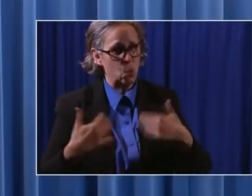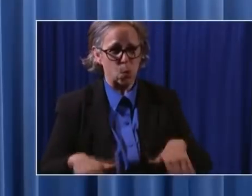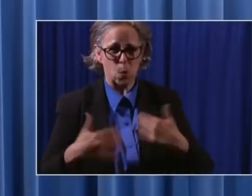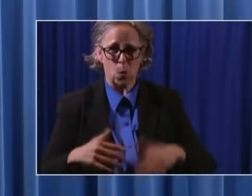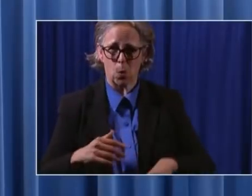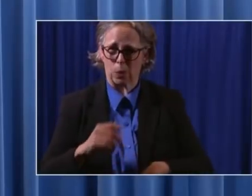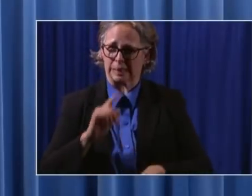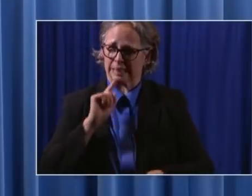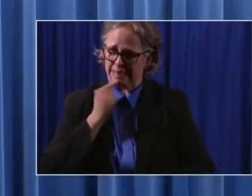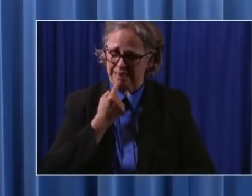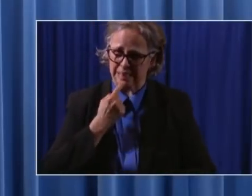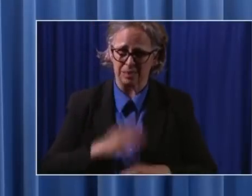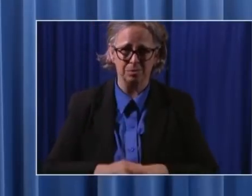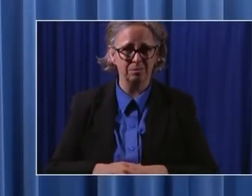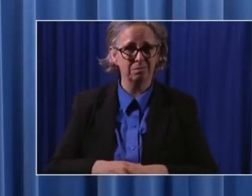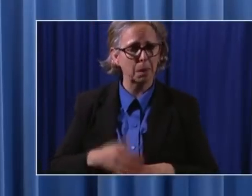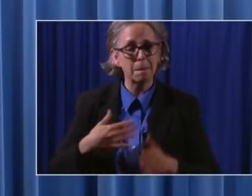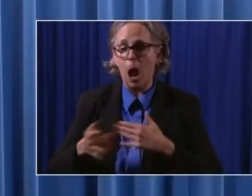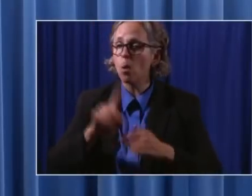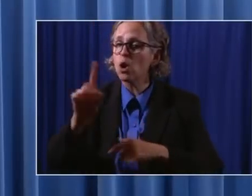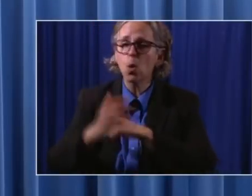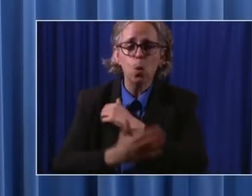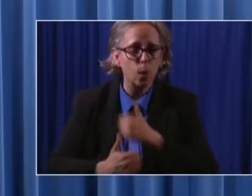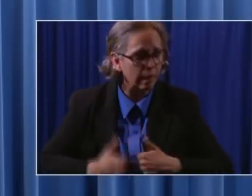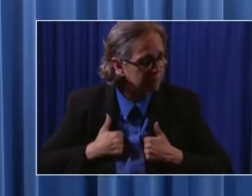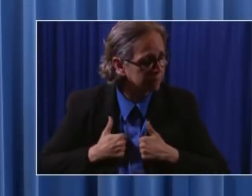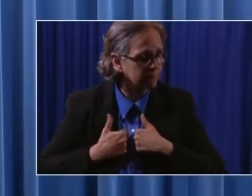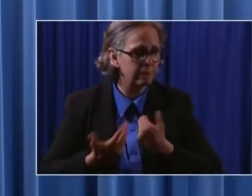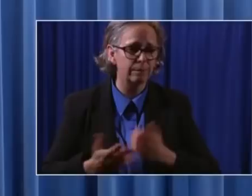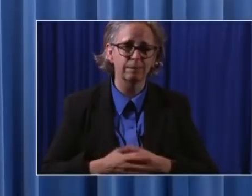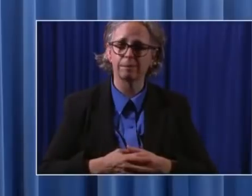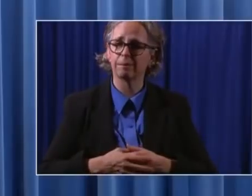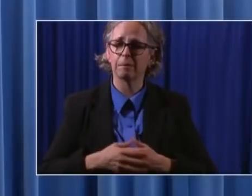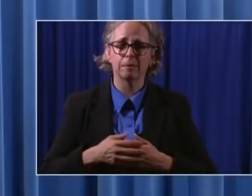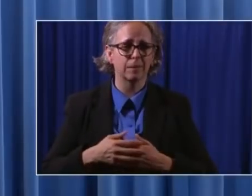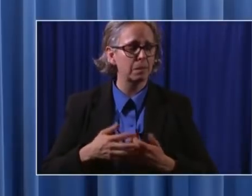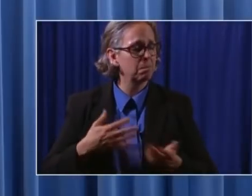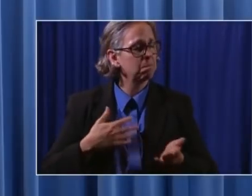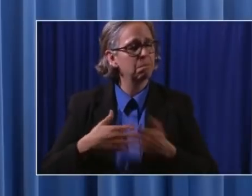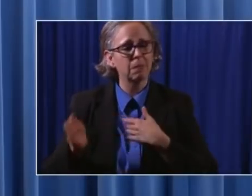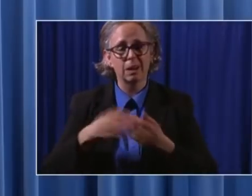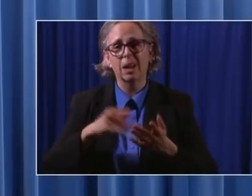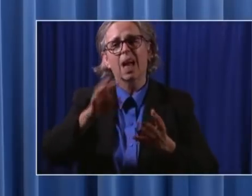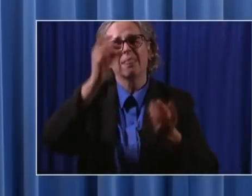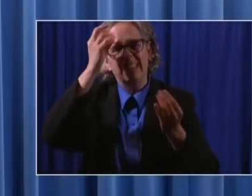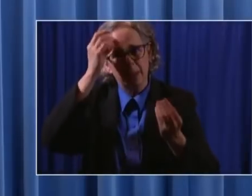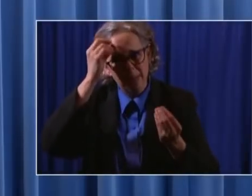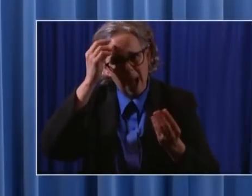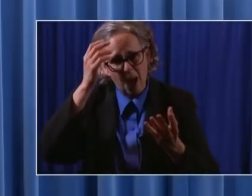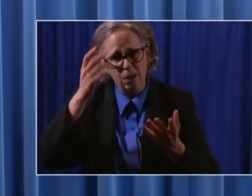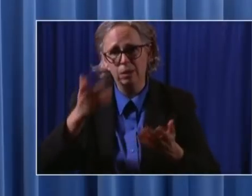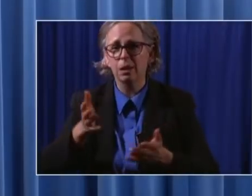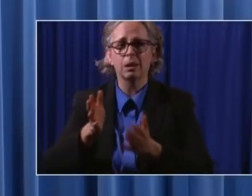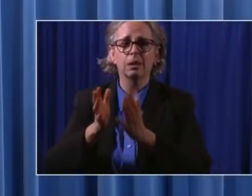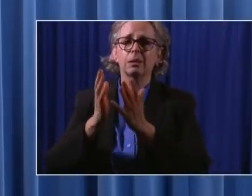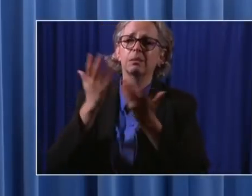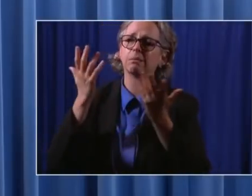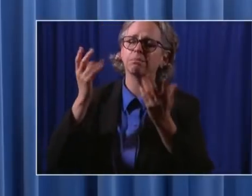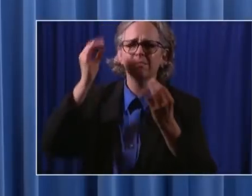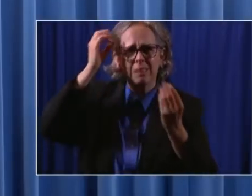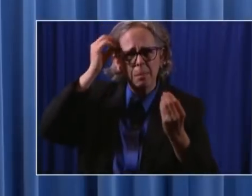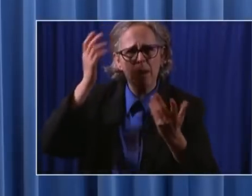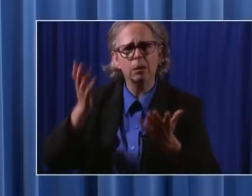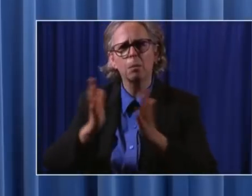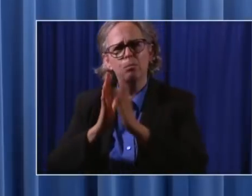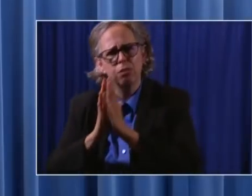what part of the state they live in the next few days, to think about it, pray about it, and I hope that